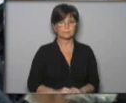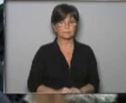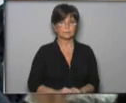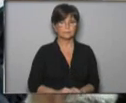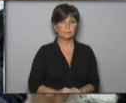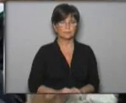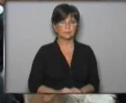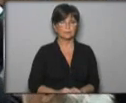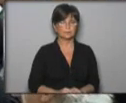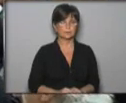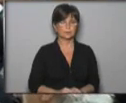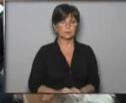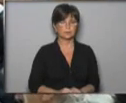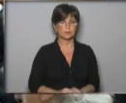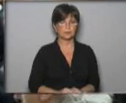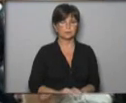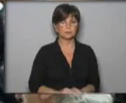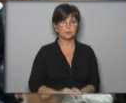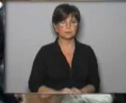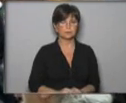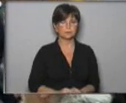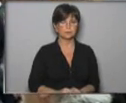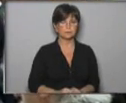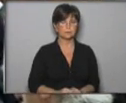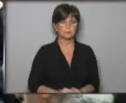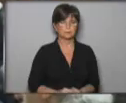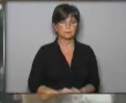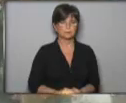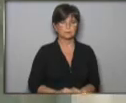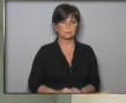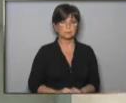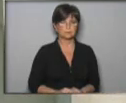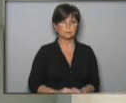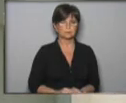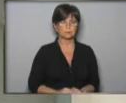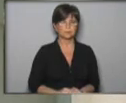our understanding of the significance of this reality.